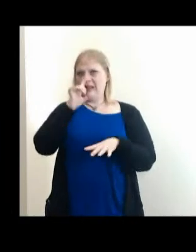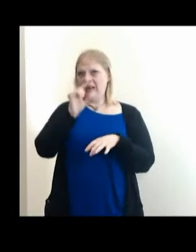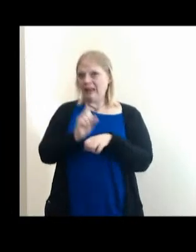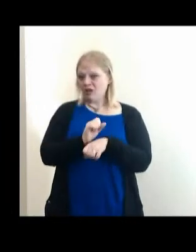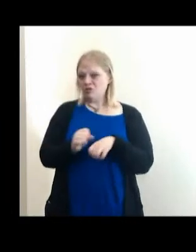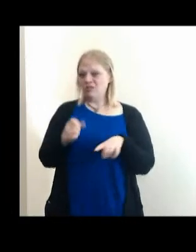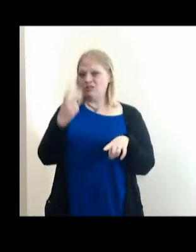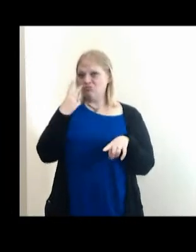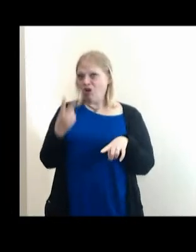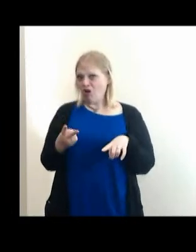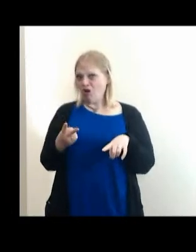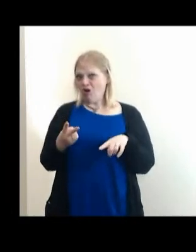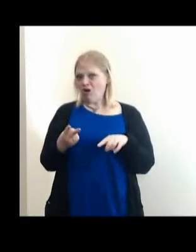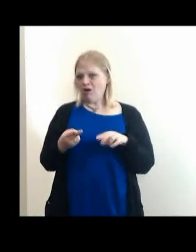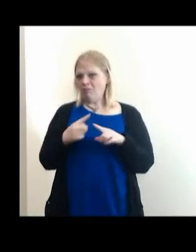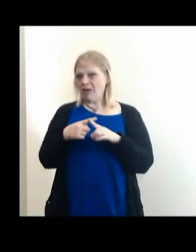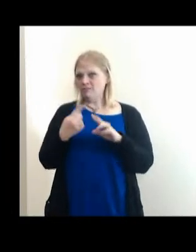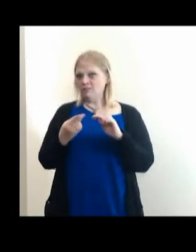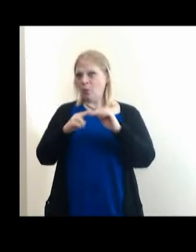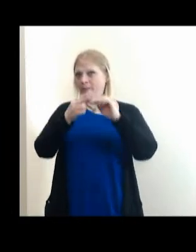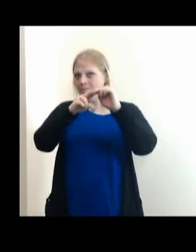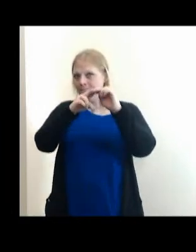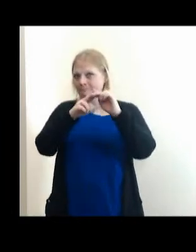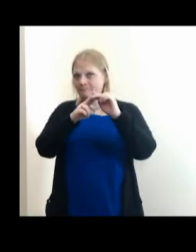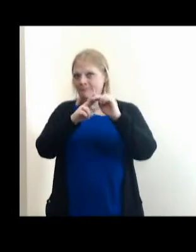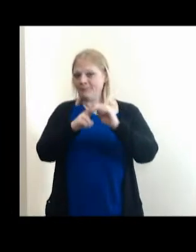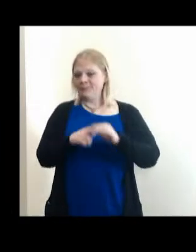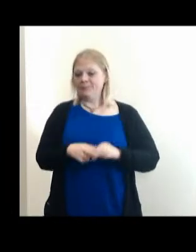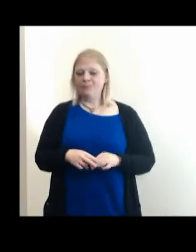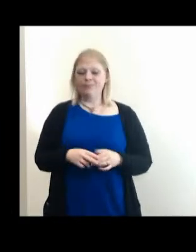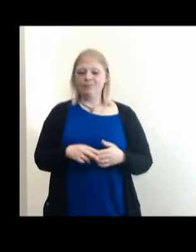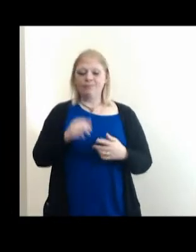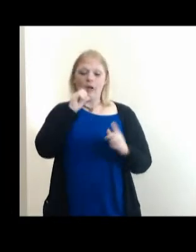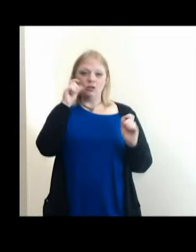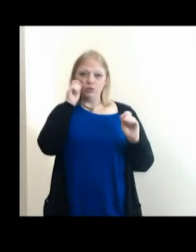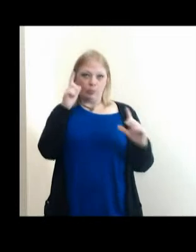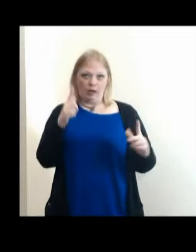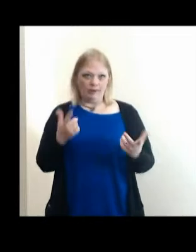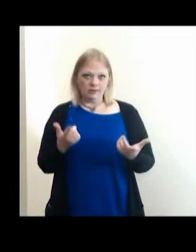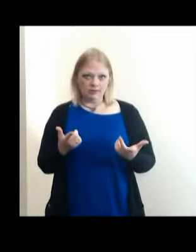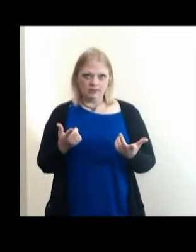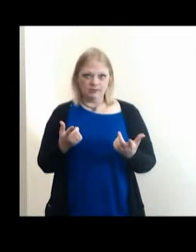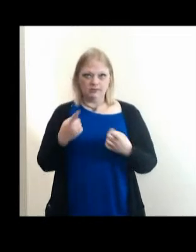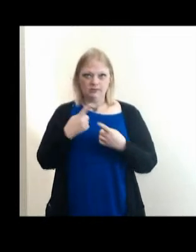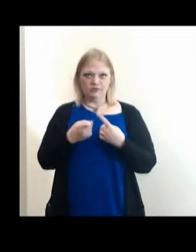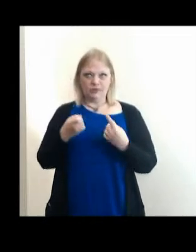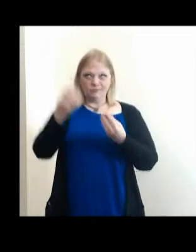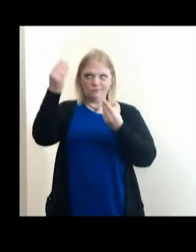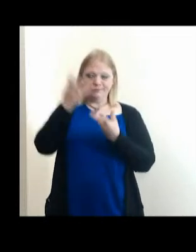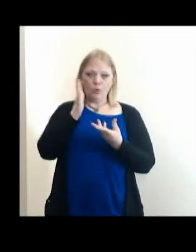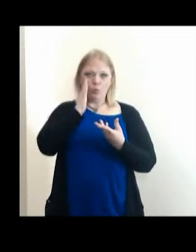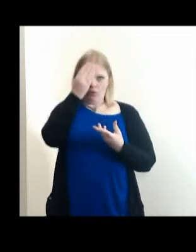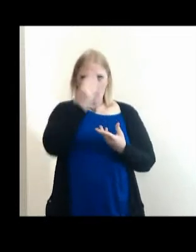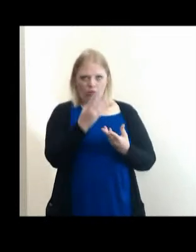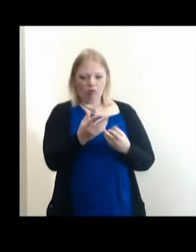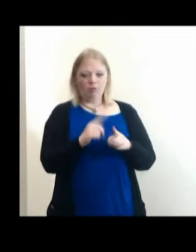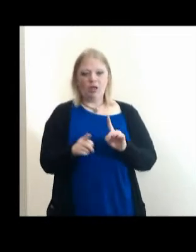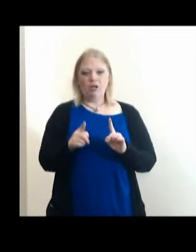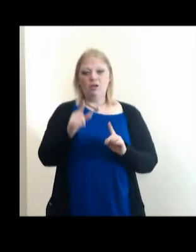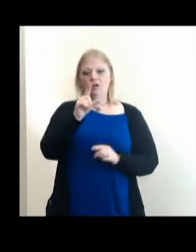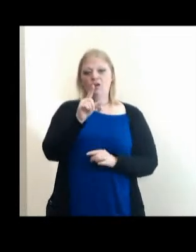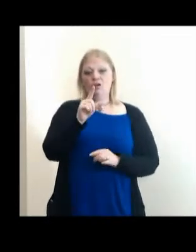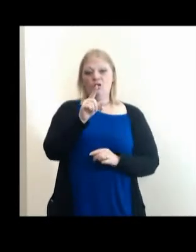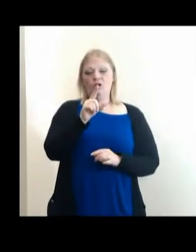saw cases go up. And we're not surprised by this based on information we're going to present you. But the 20